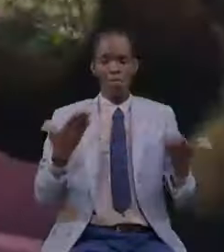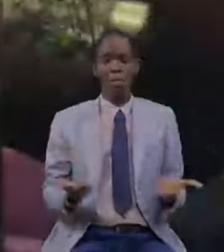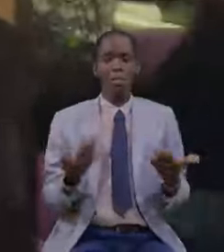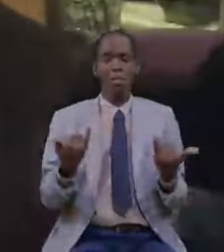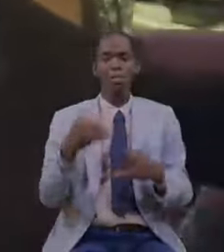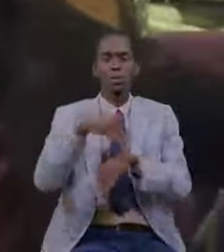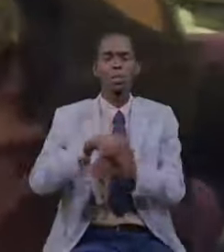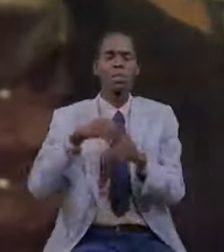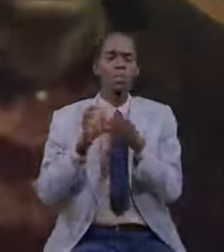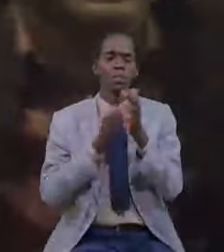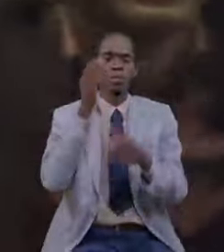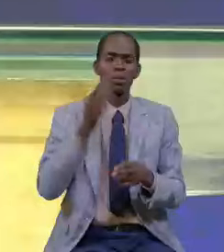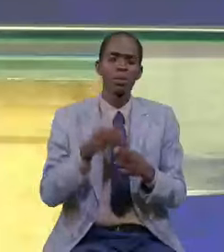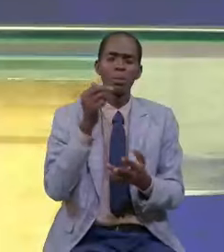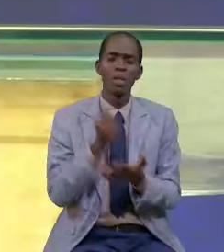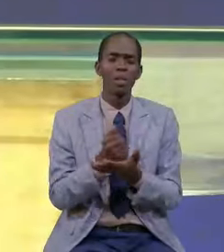name.